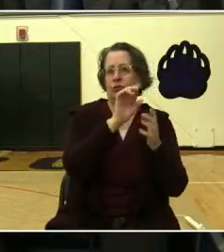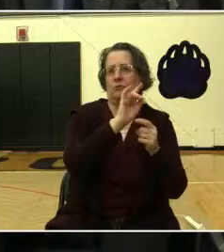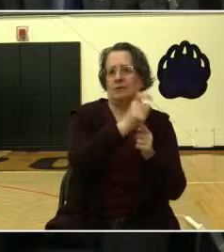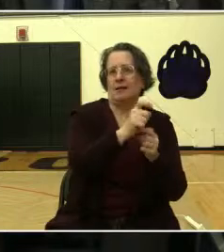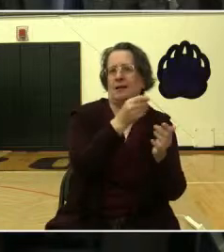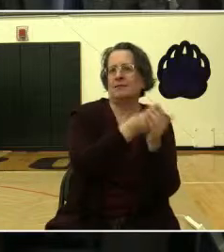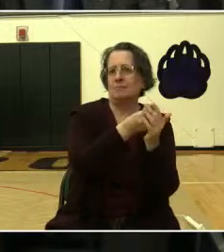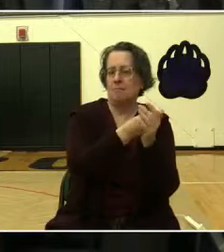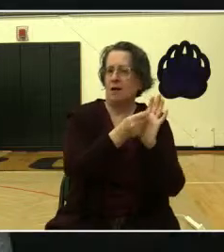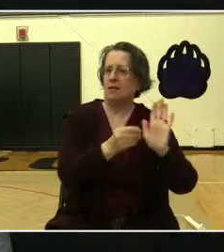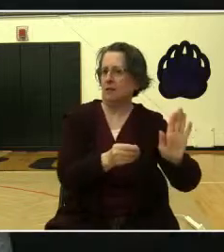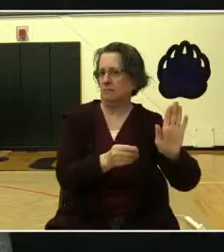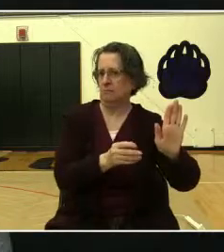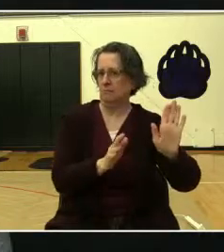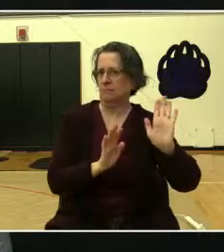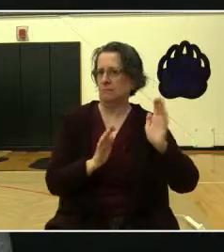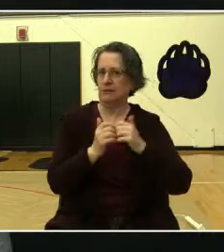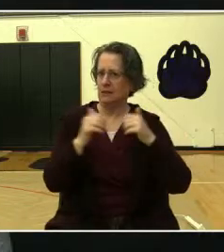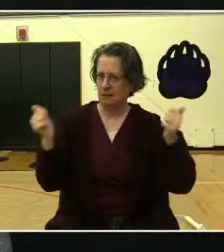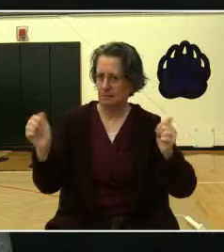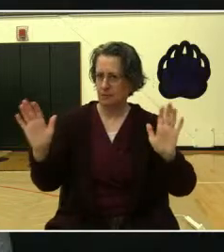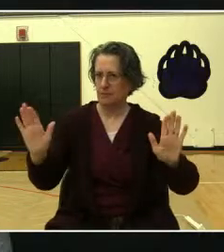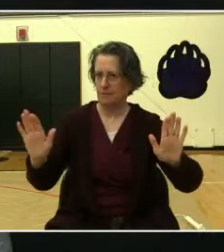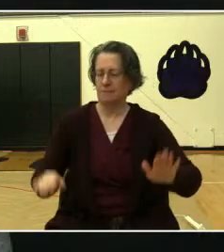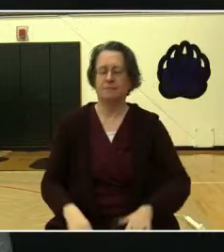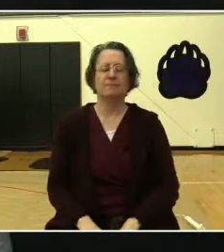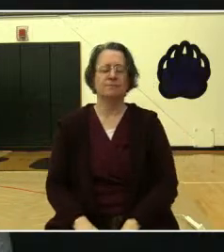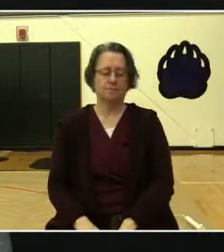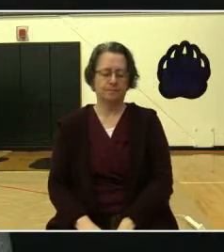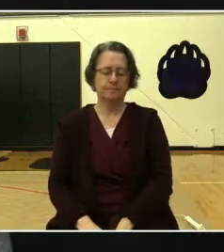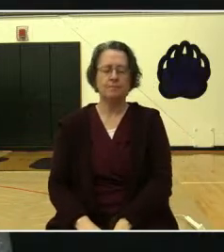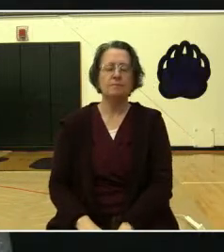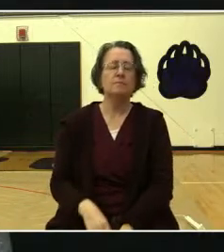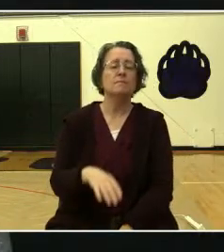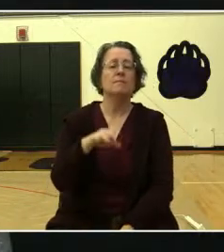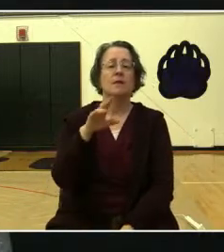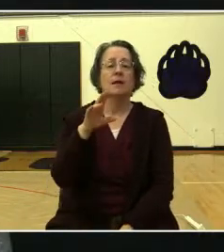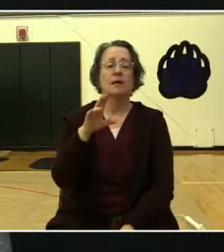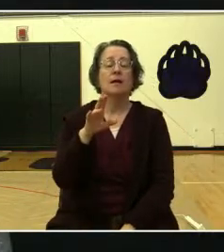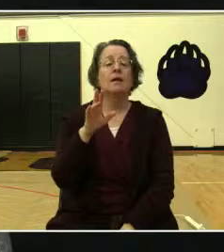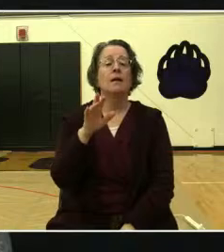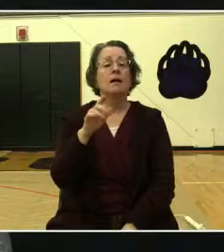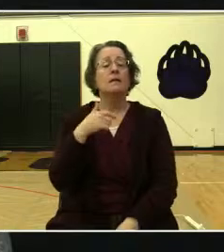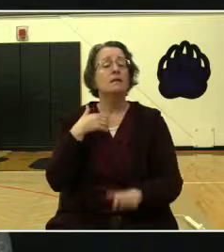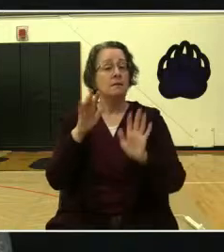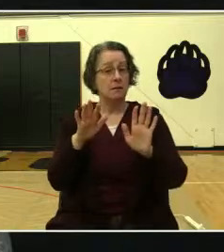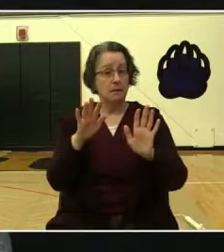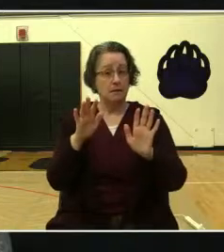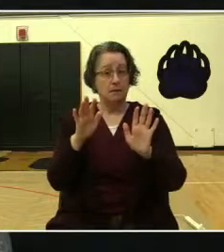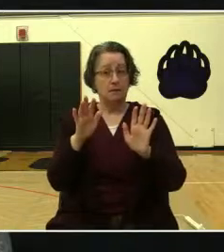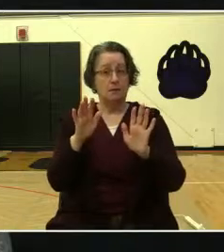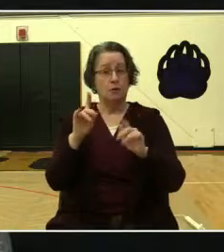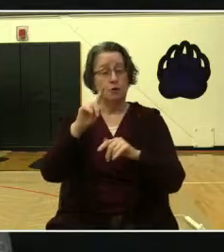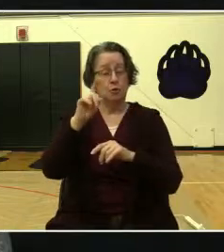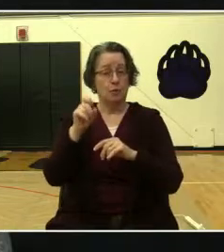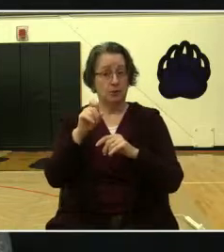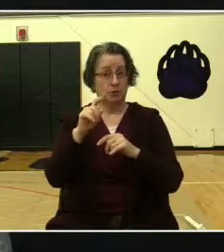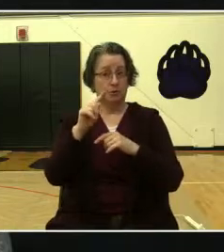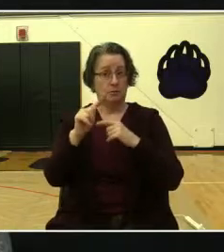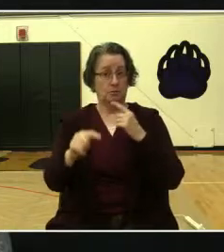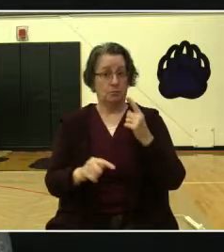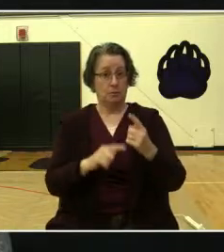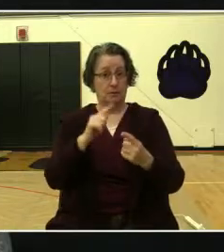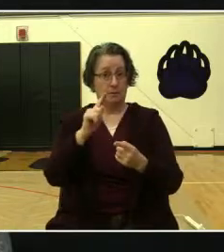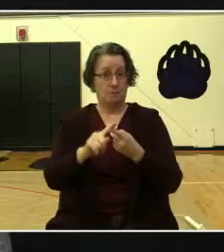not so I want to note that the inquiry it turns out was about a matter separate